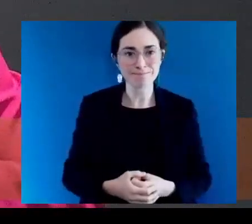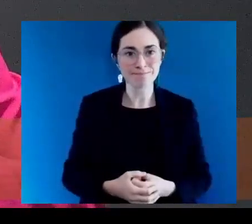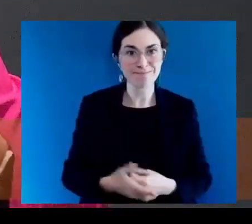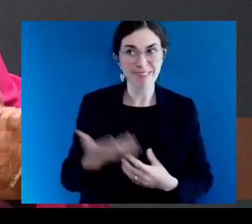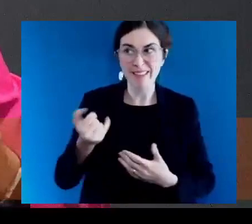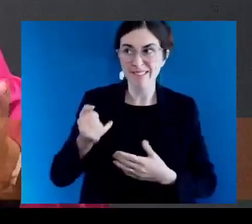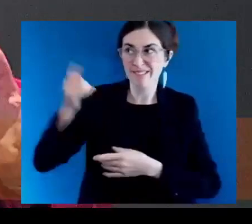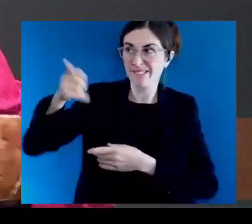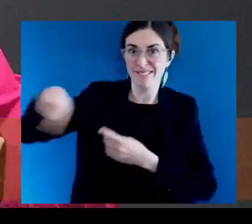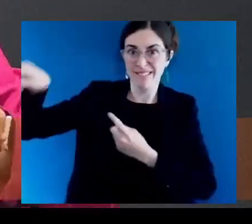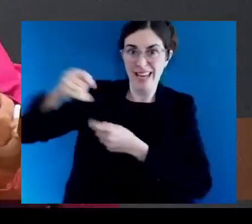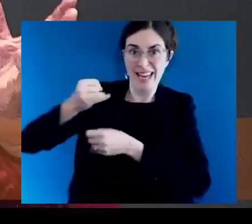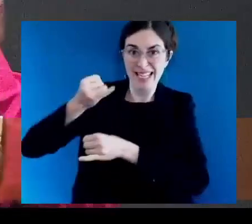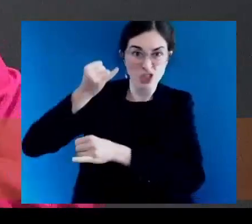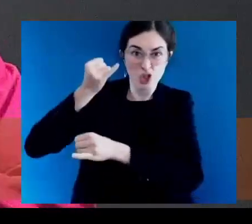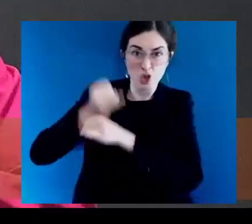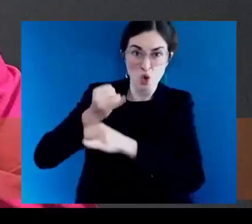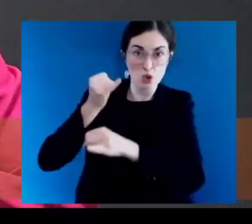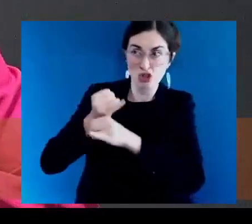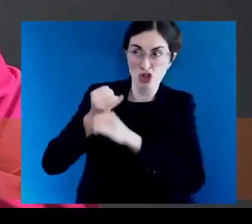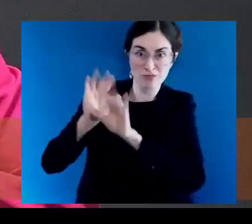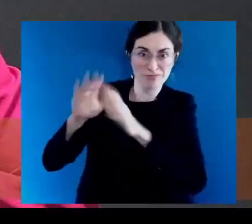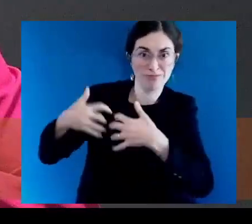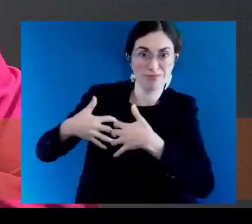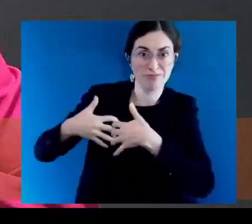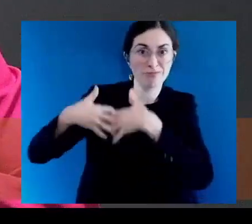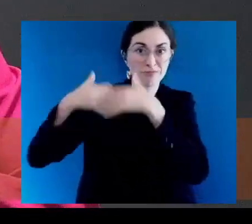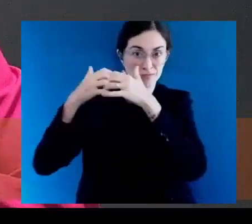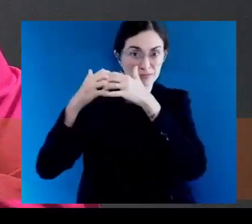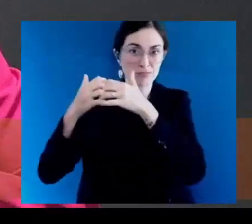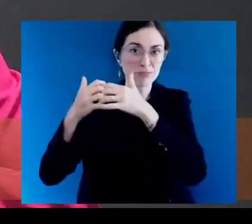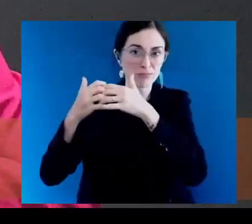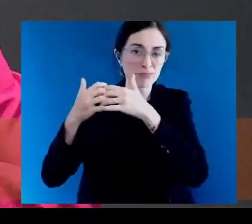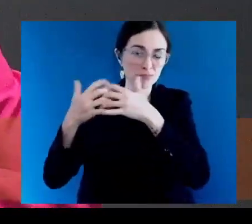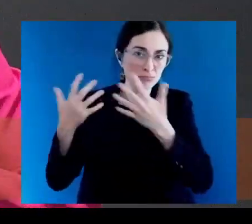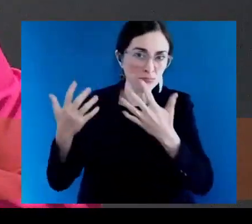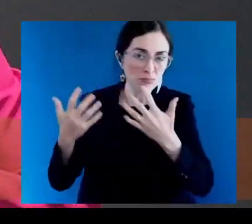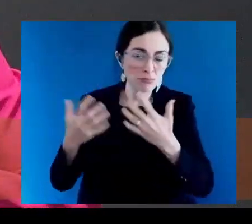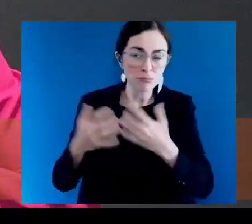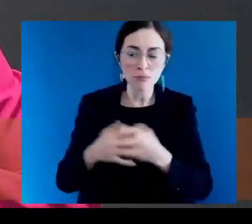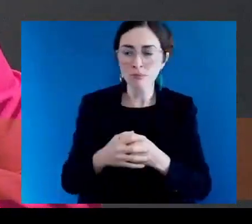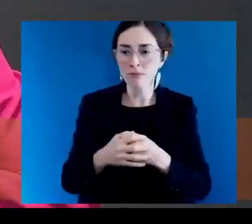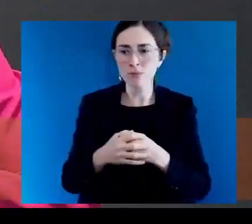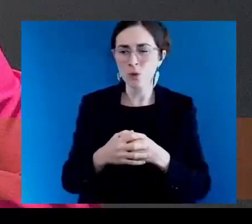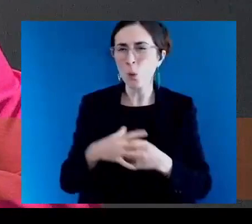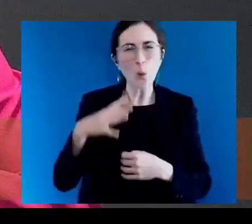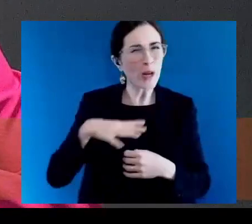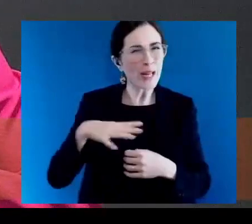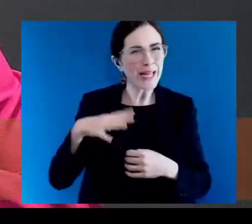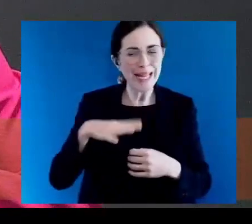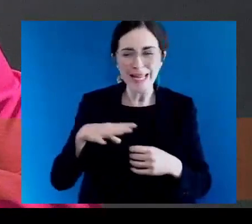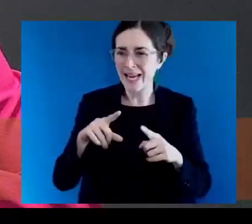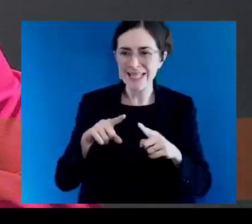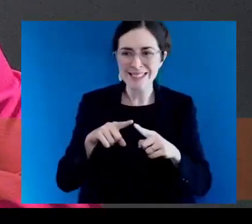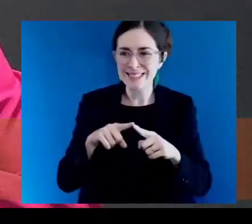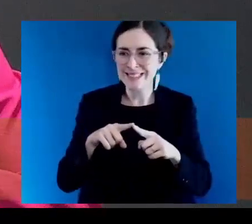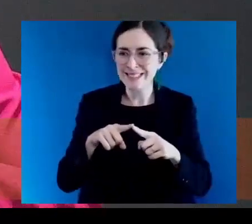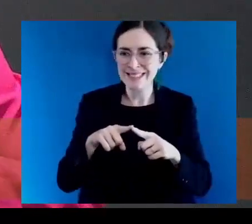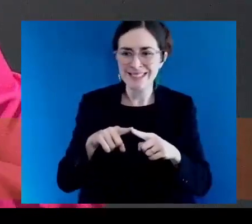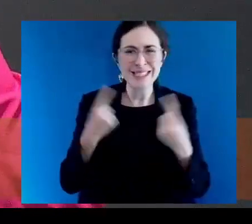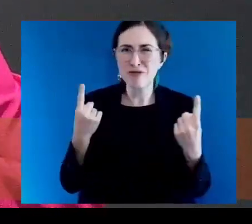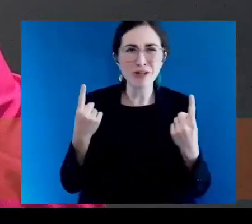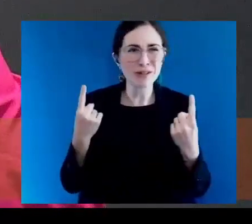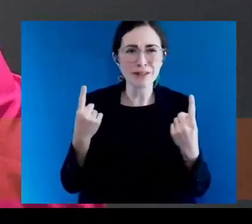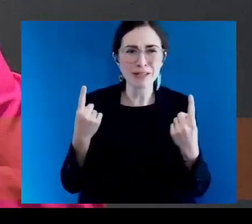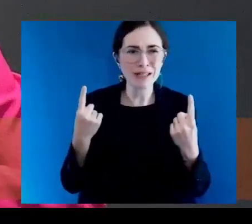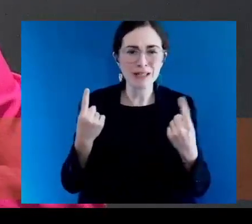Social workers, mainly the people that talked about our policies. We need a different kind of approach, different mindset, and